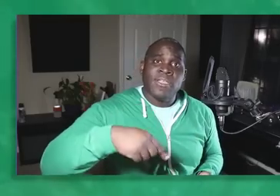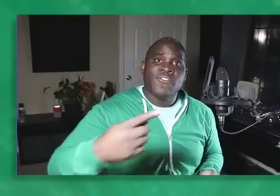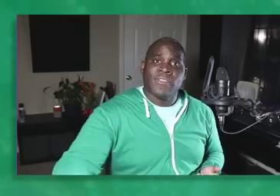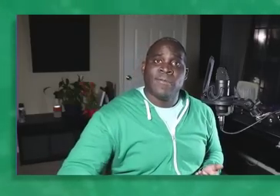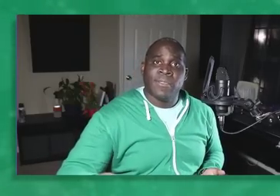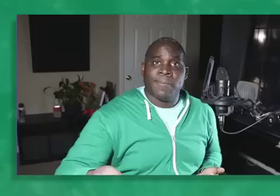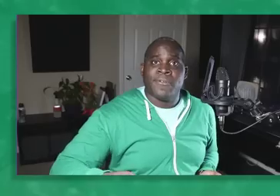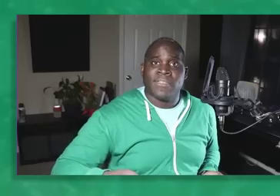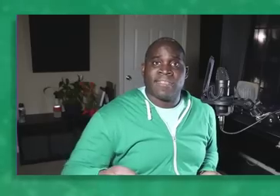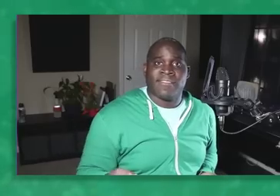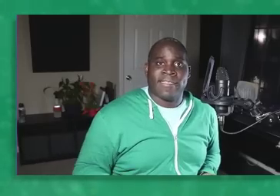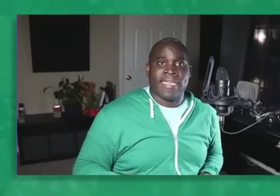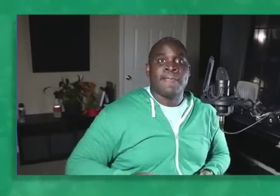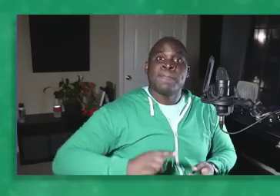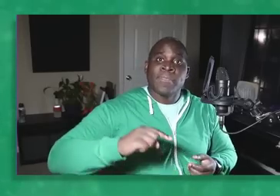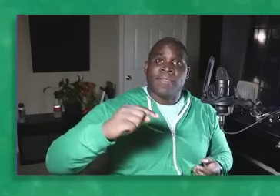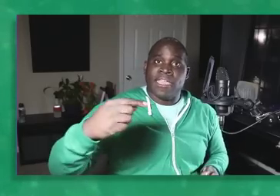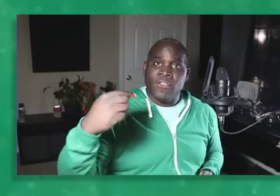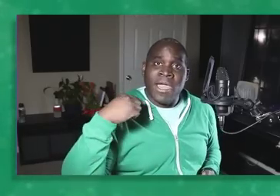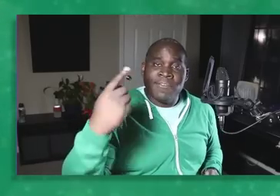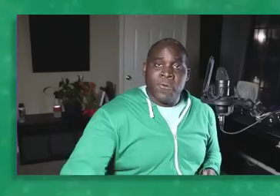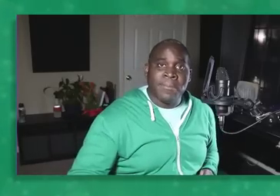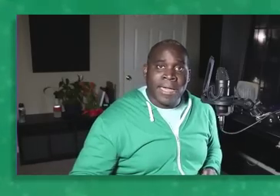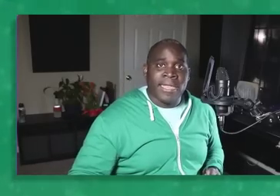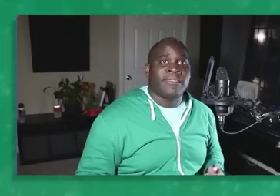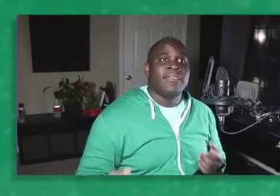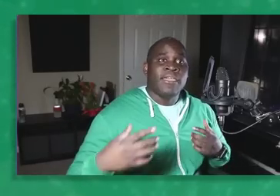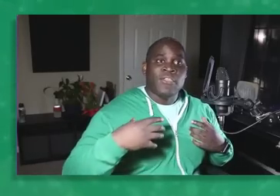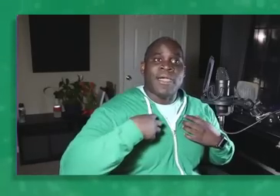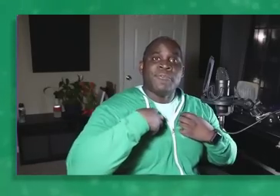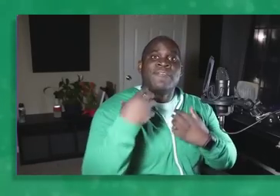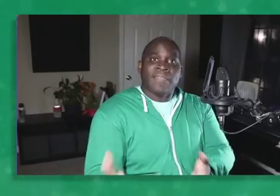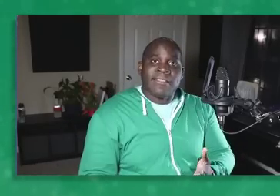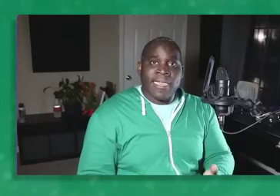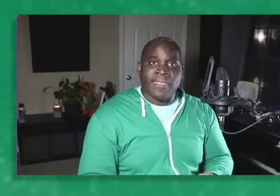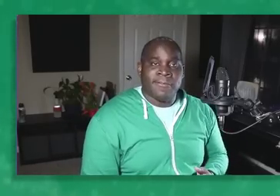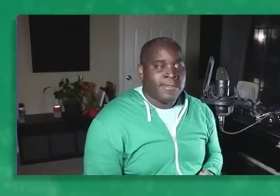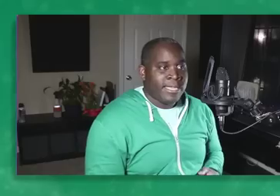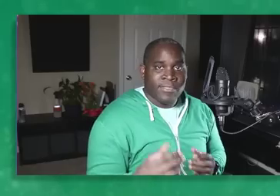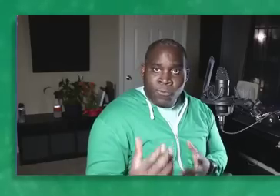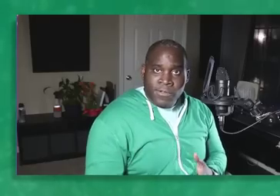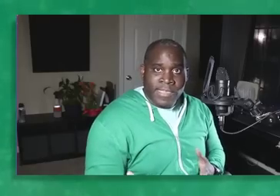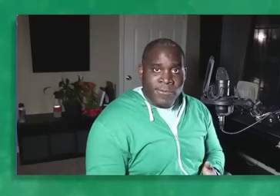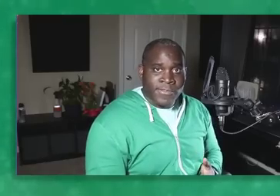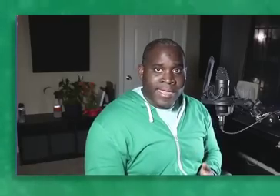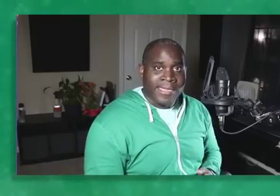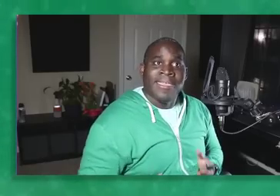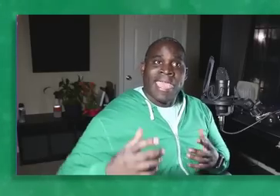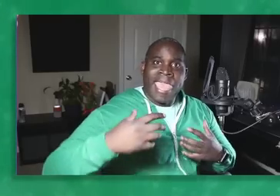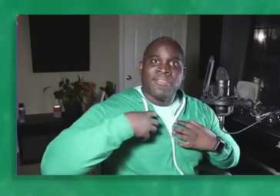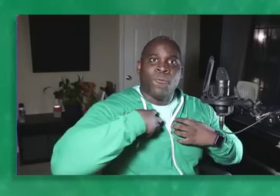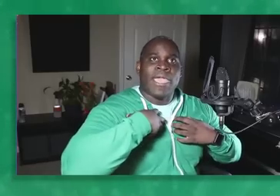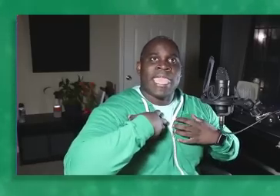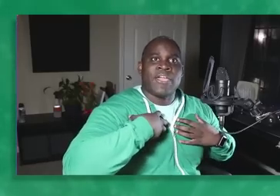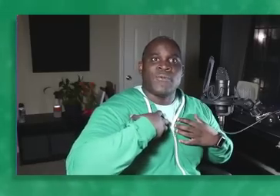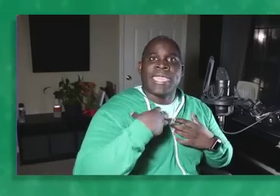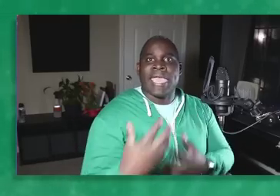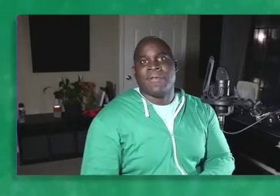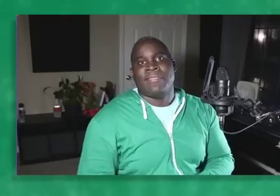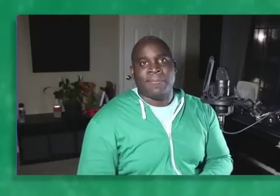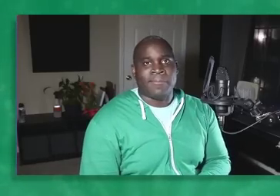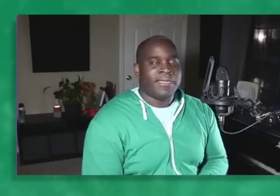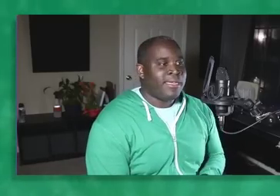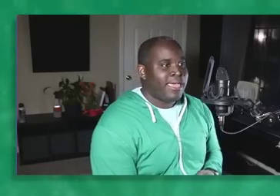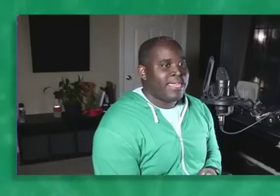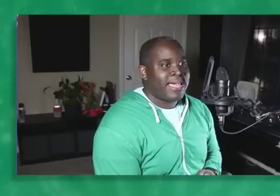that you're interested in what the person has to say and that you have an open mind, you have to reflect that in the words that you say and the way how you